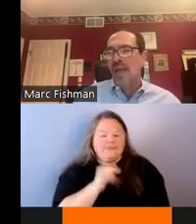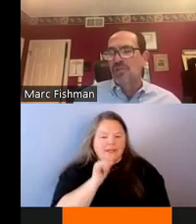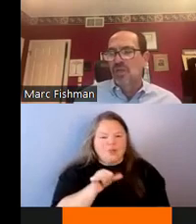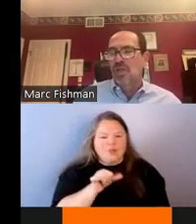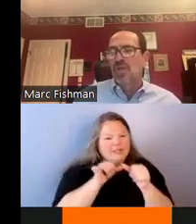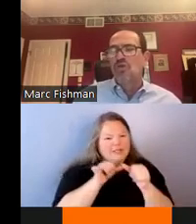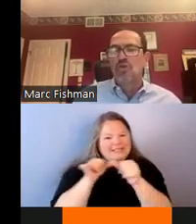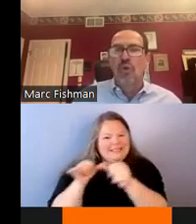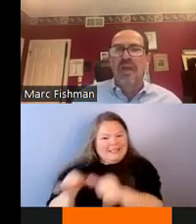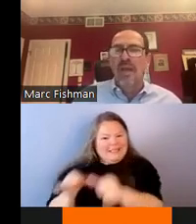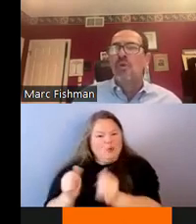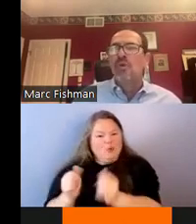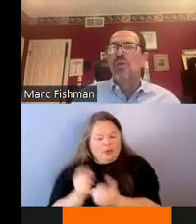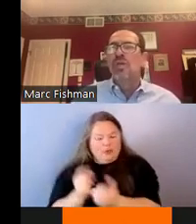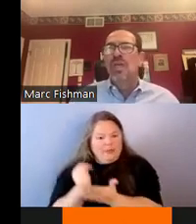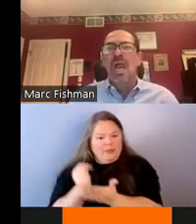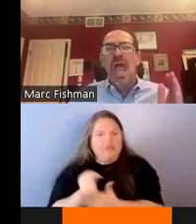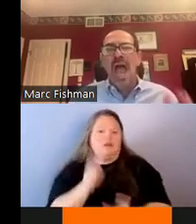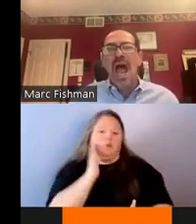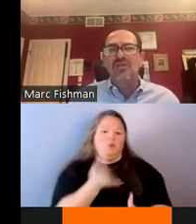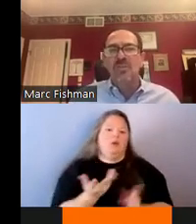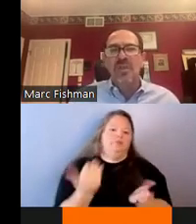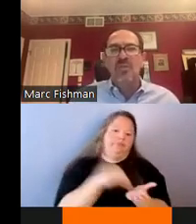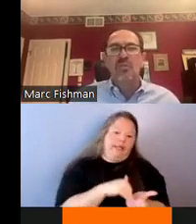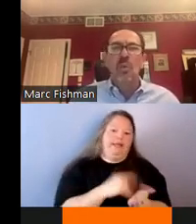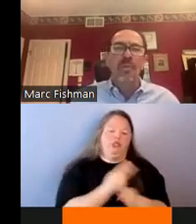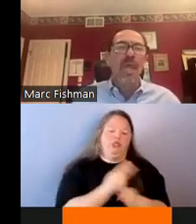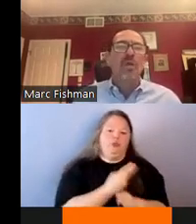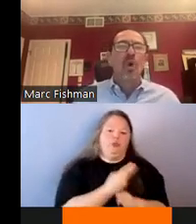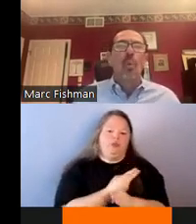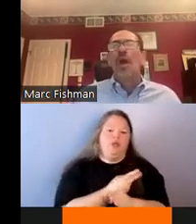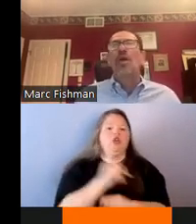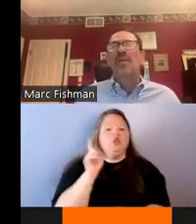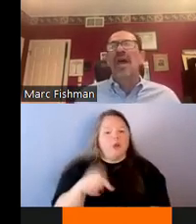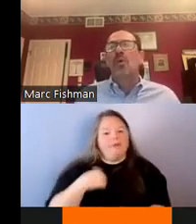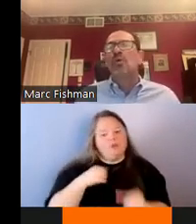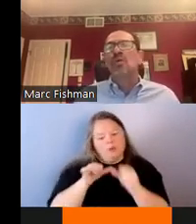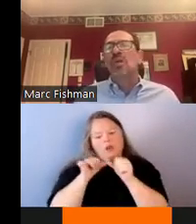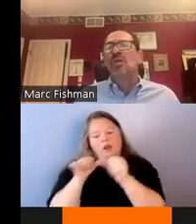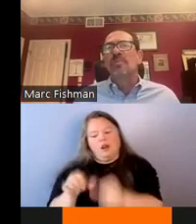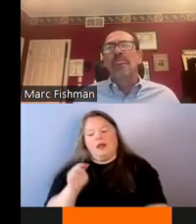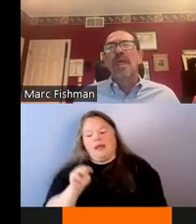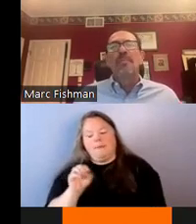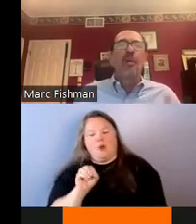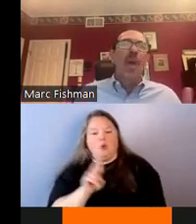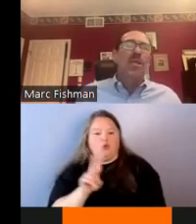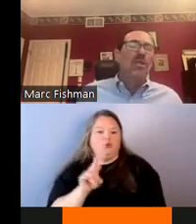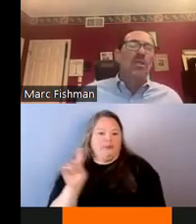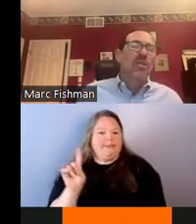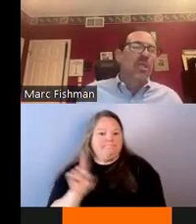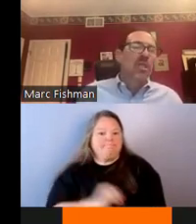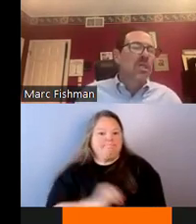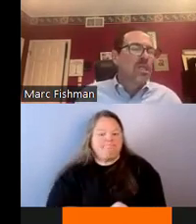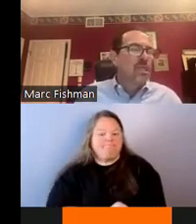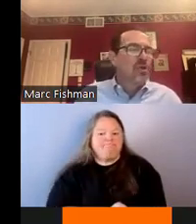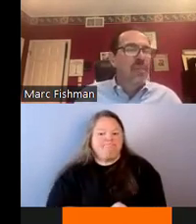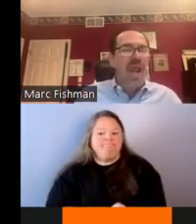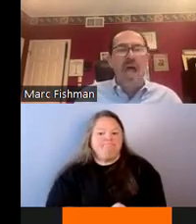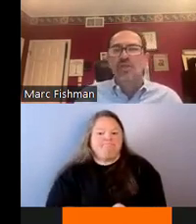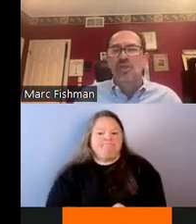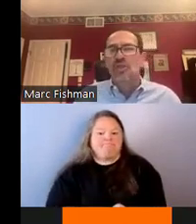mostly relapse. Enduring MOUD has to be the rule. So what are the MOUDs? By the way,